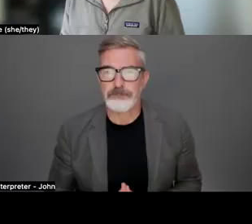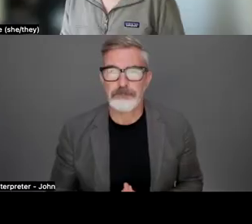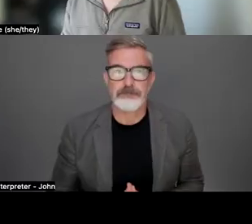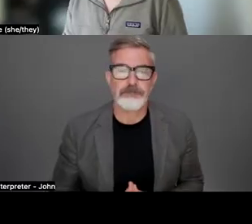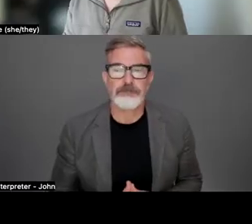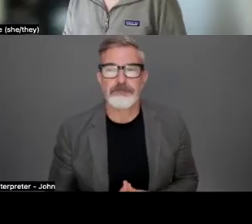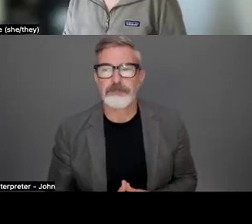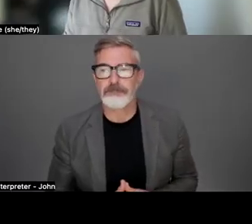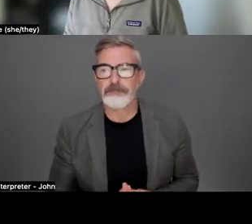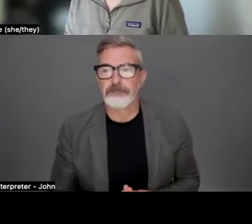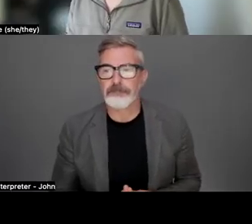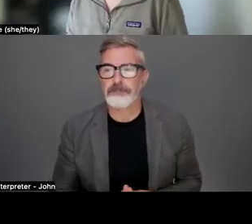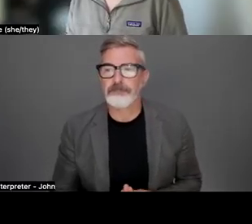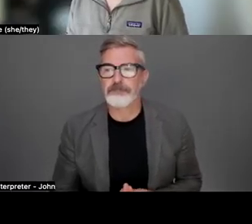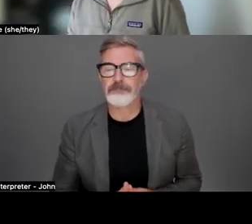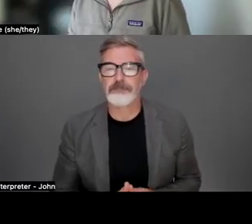Today's guest